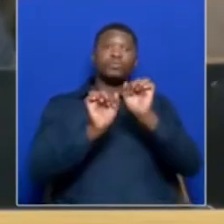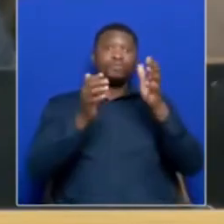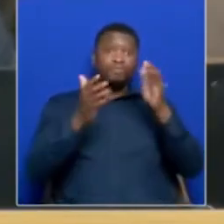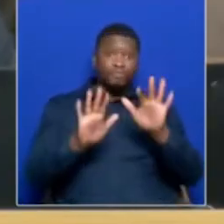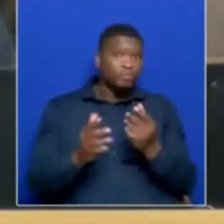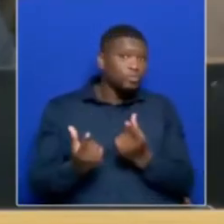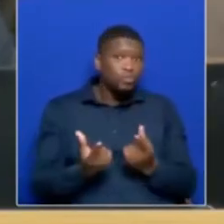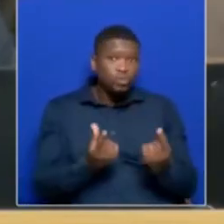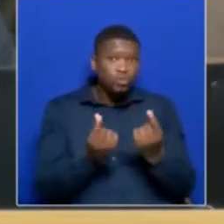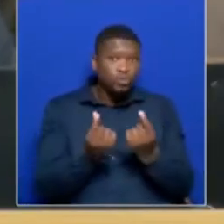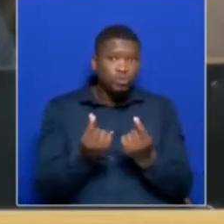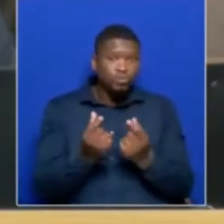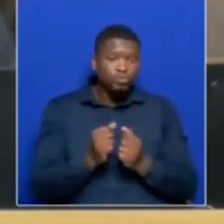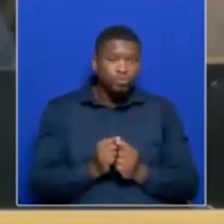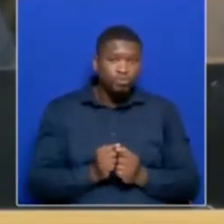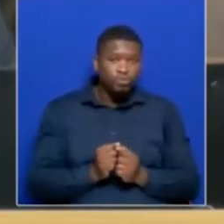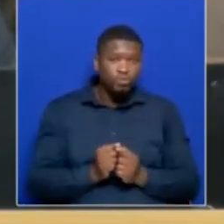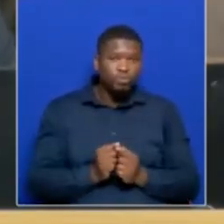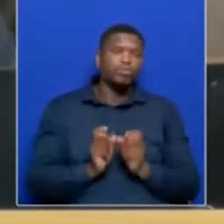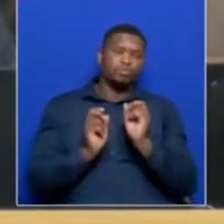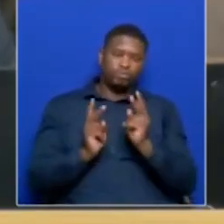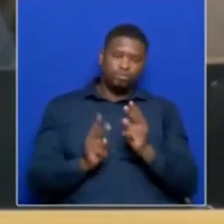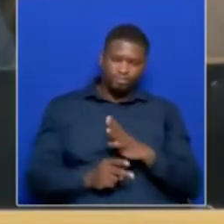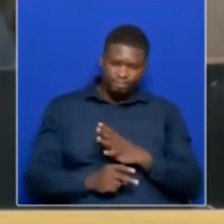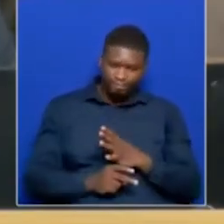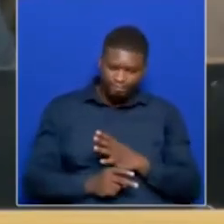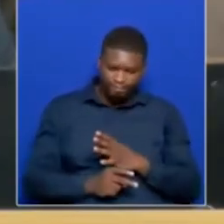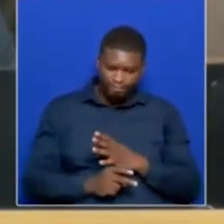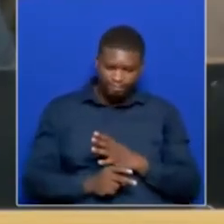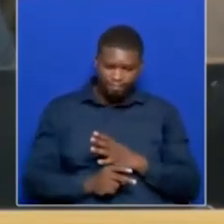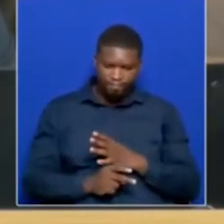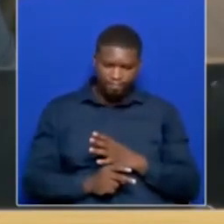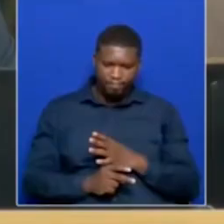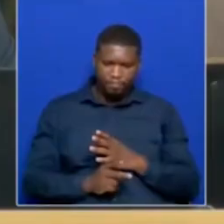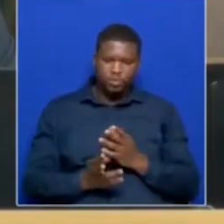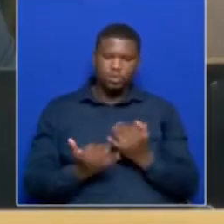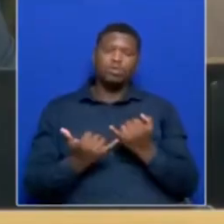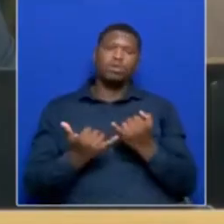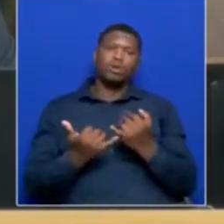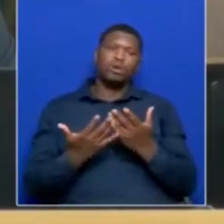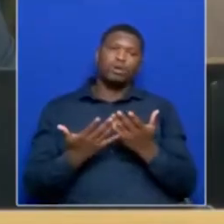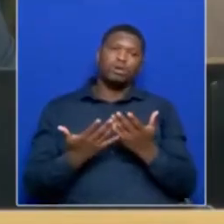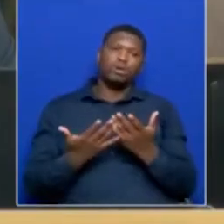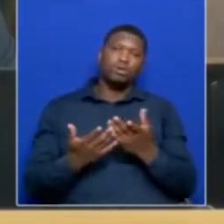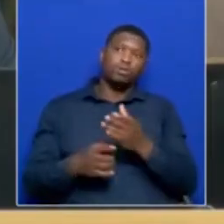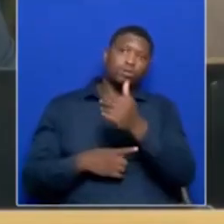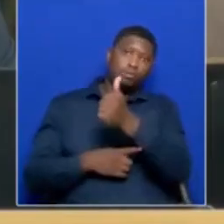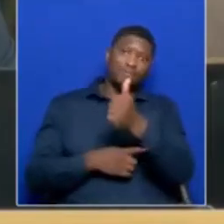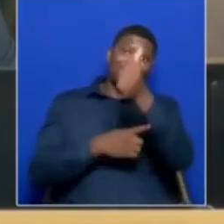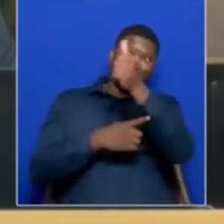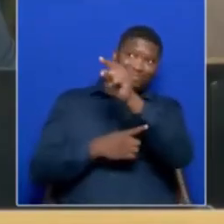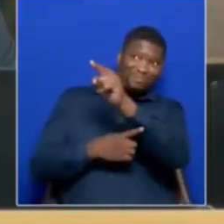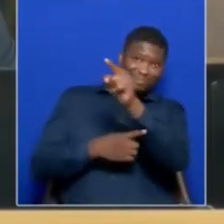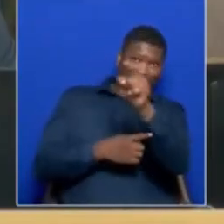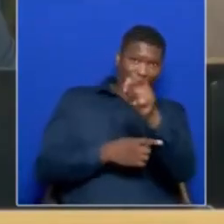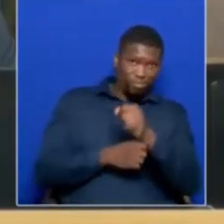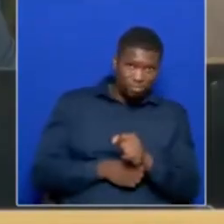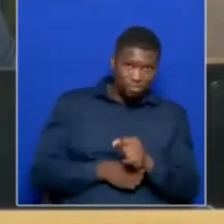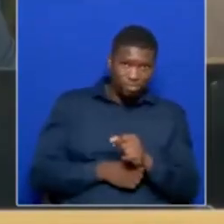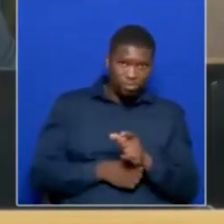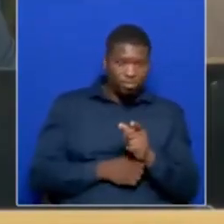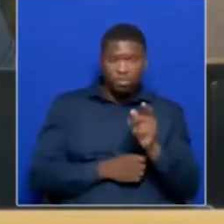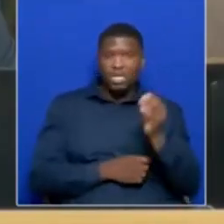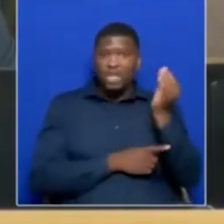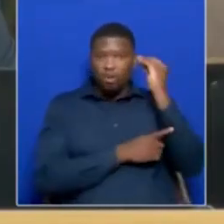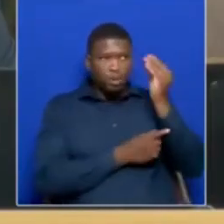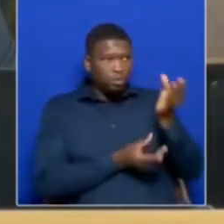all right. The superiors that you reported to, from